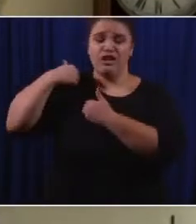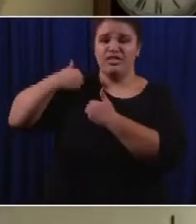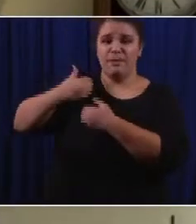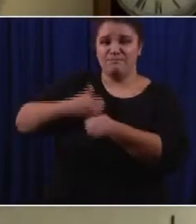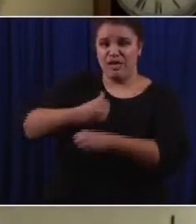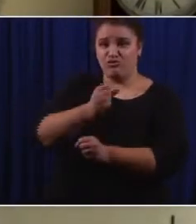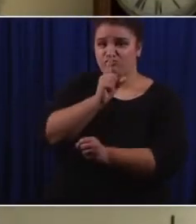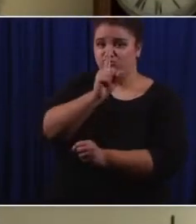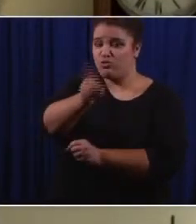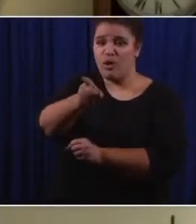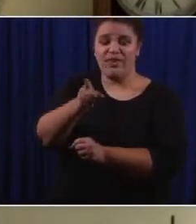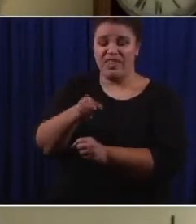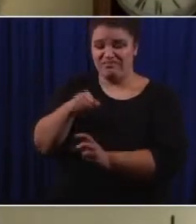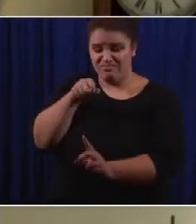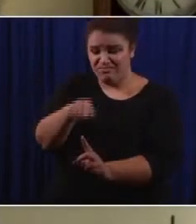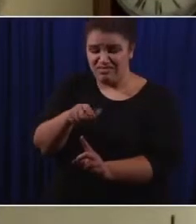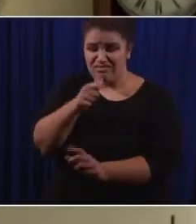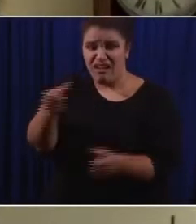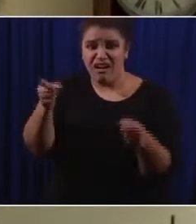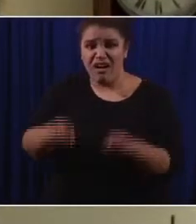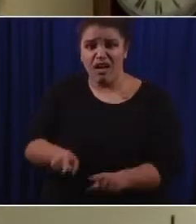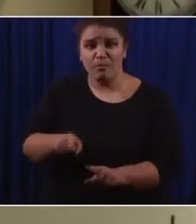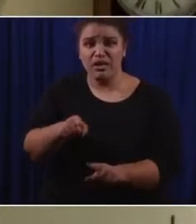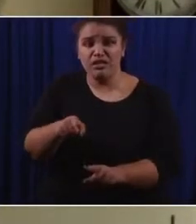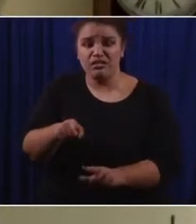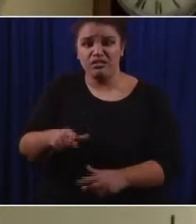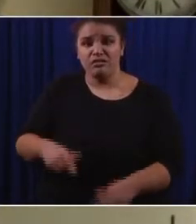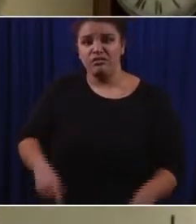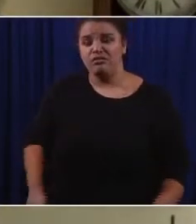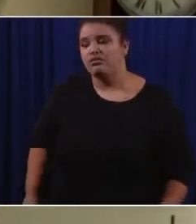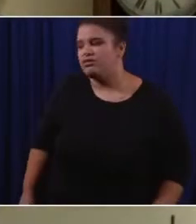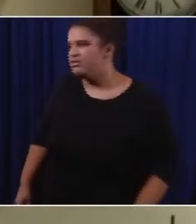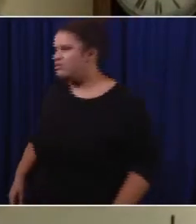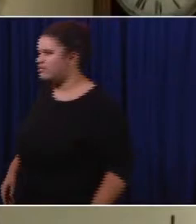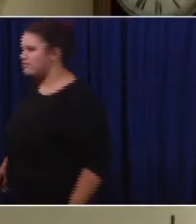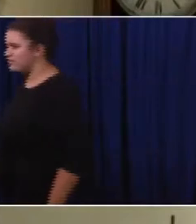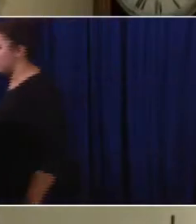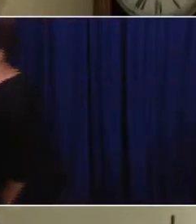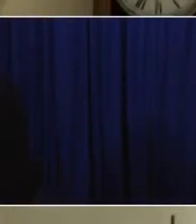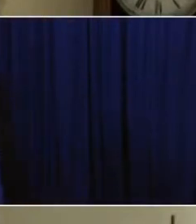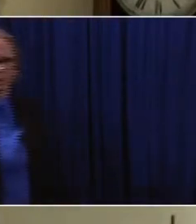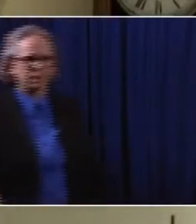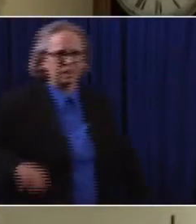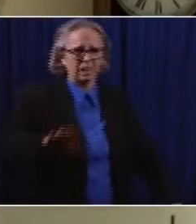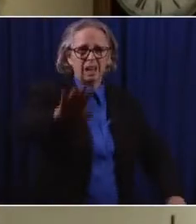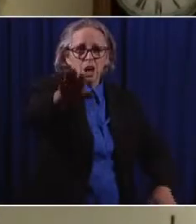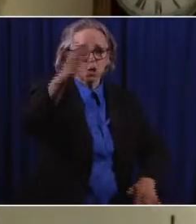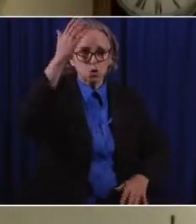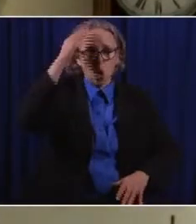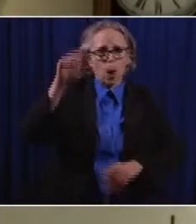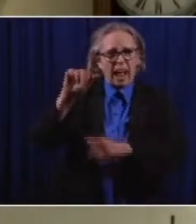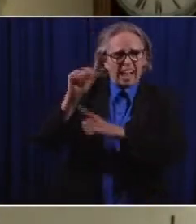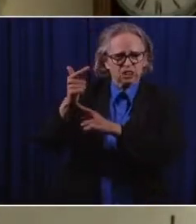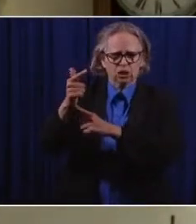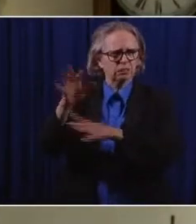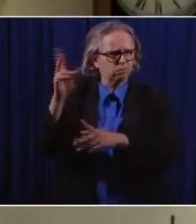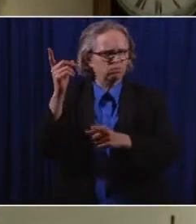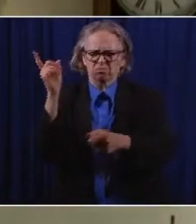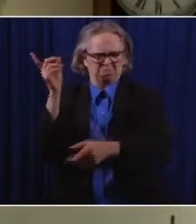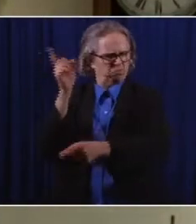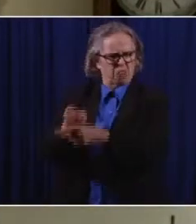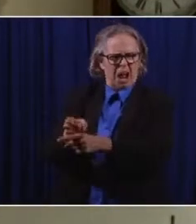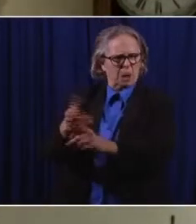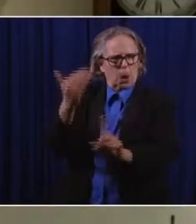Well, I think the Attorney General is right that we need to know this. One of the issues that has been debated and kicked